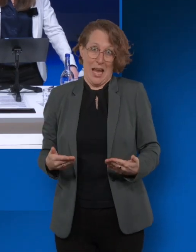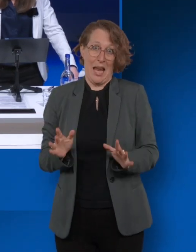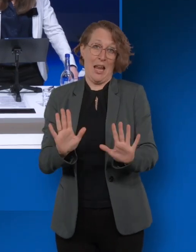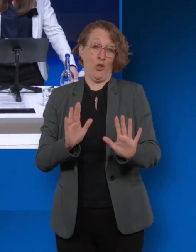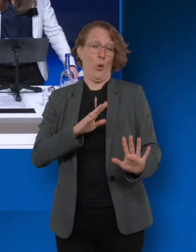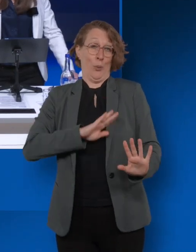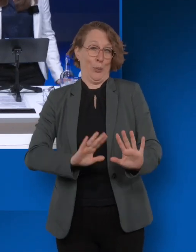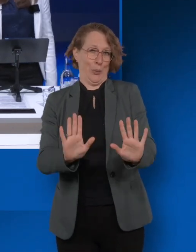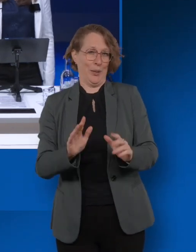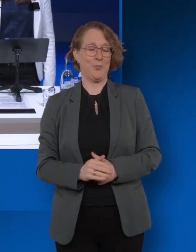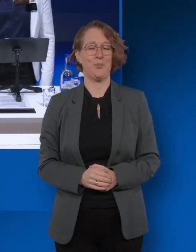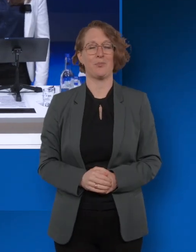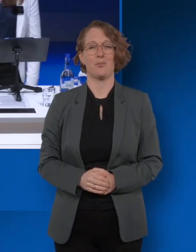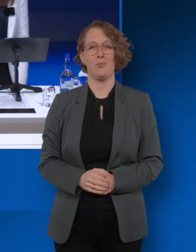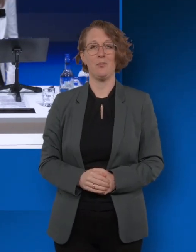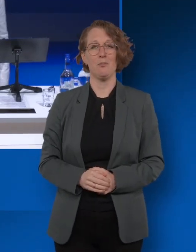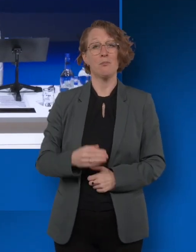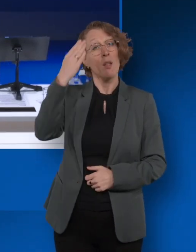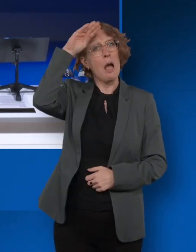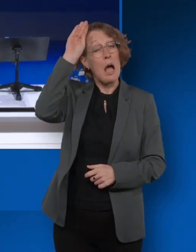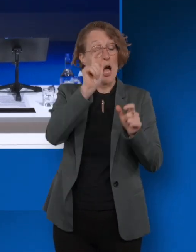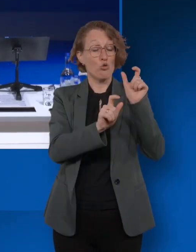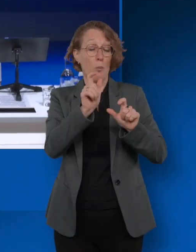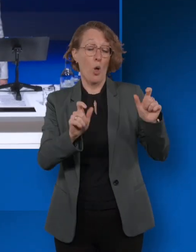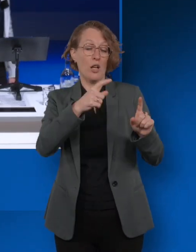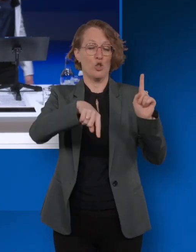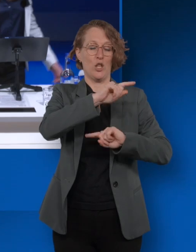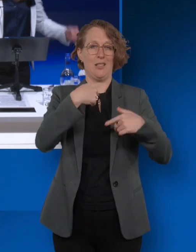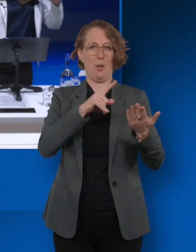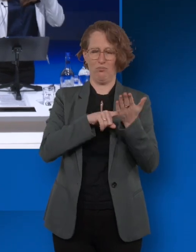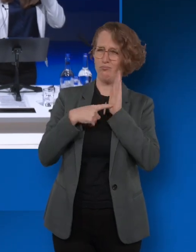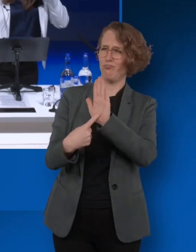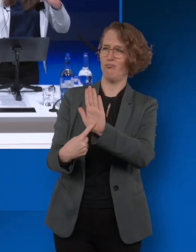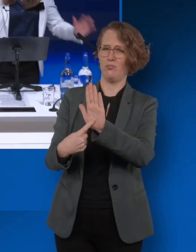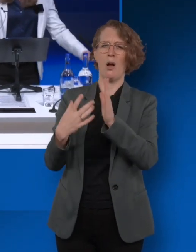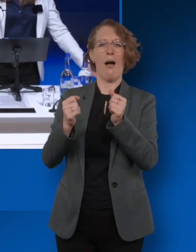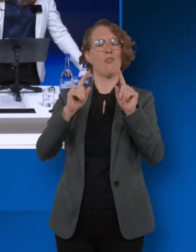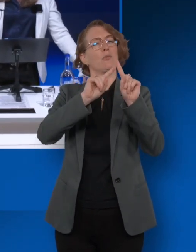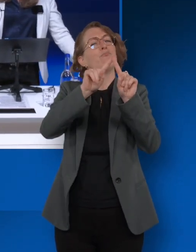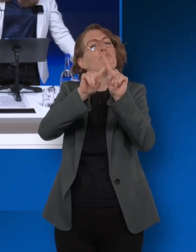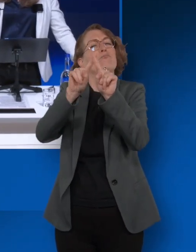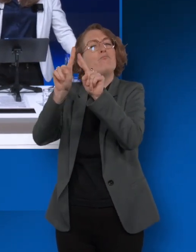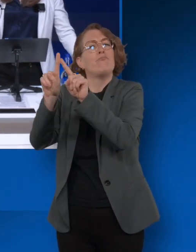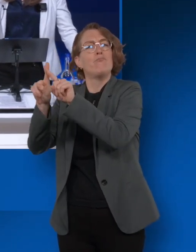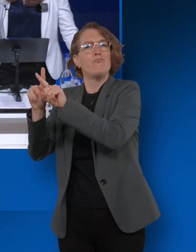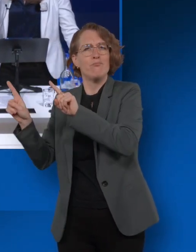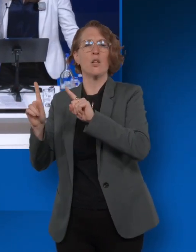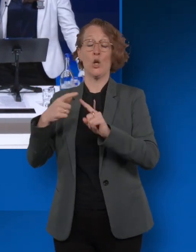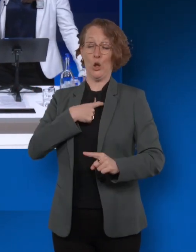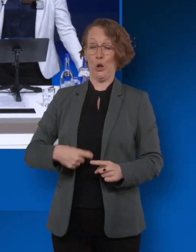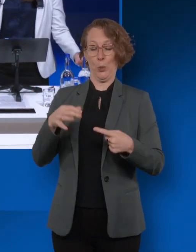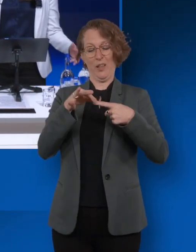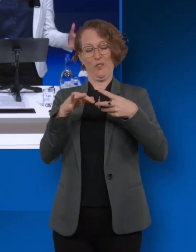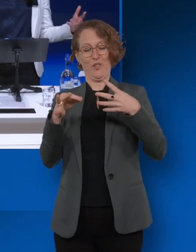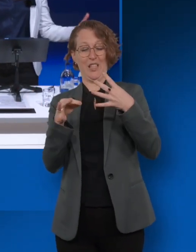case. Now, anthropologists point out that there are a number of human features